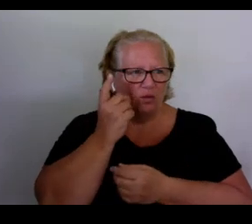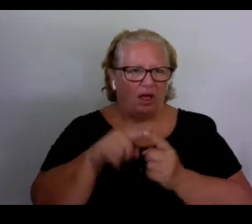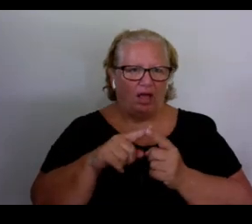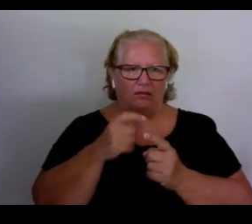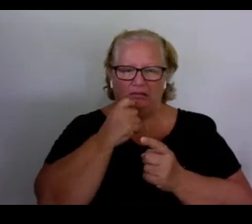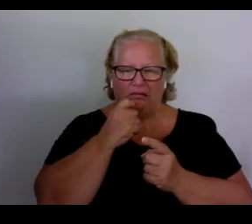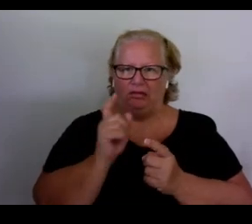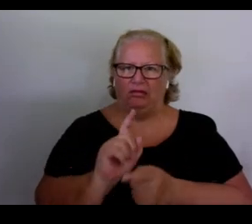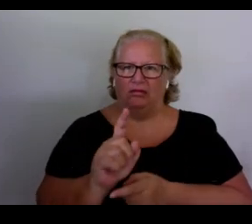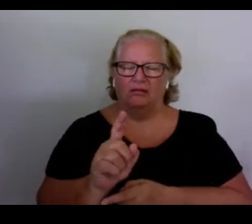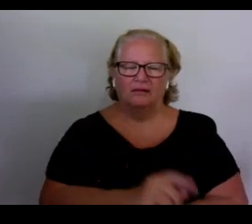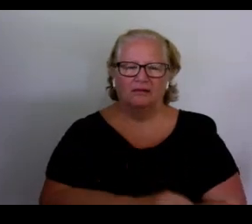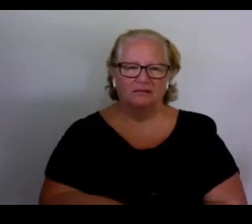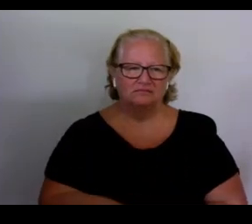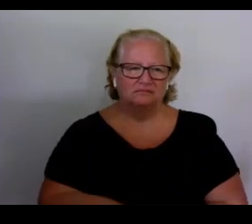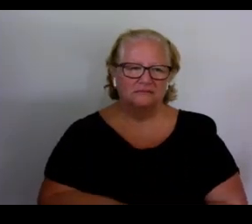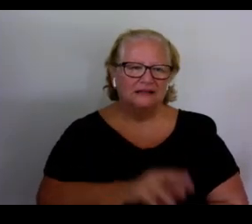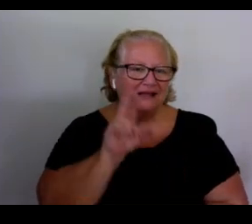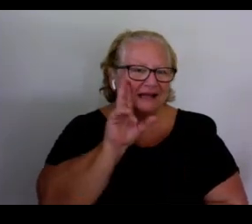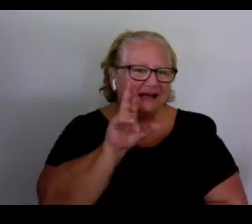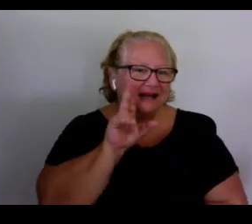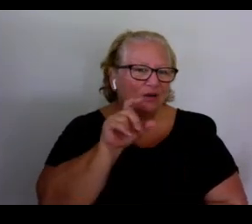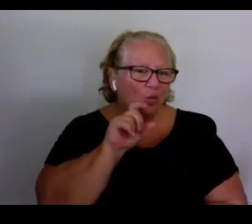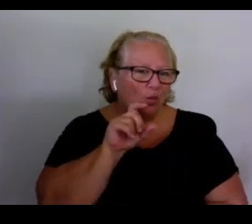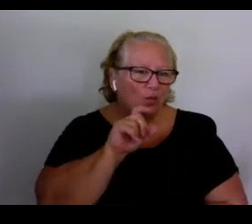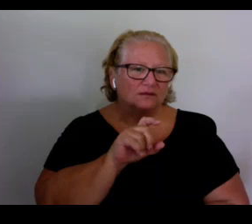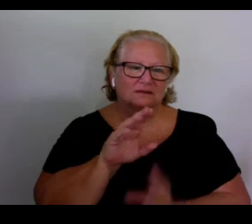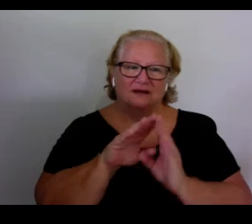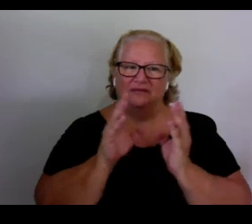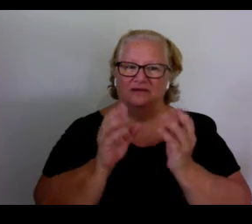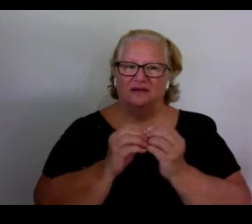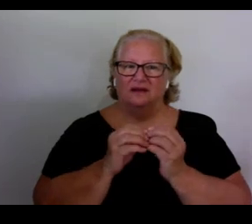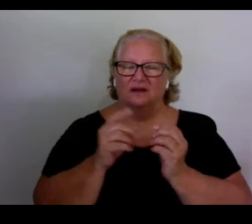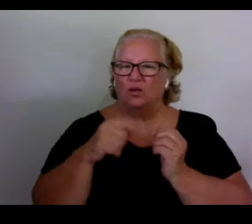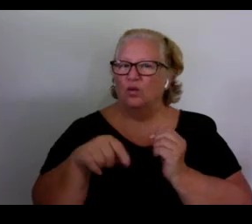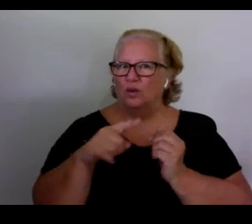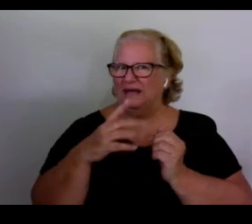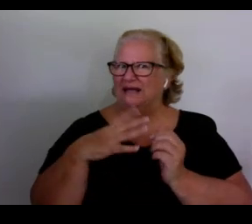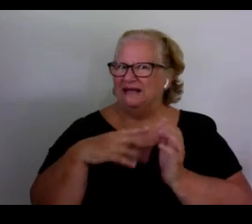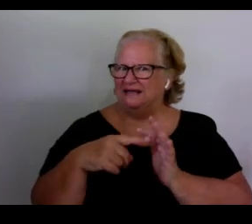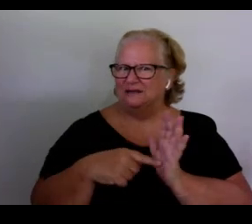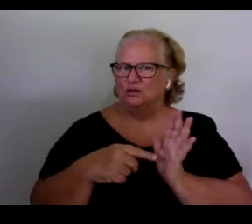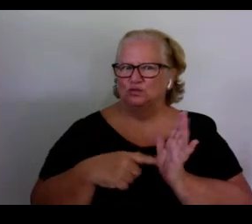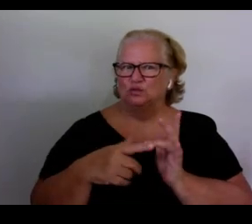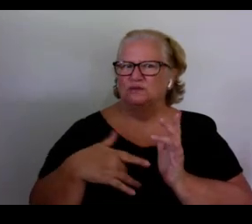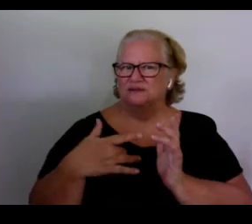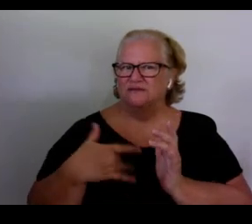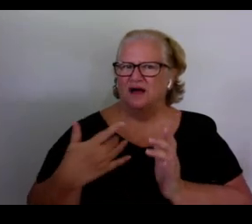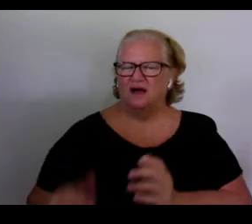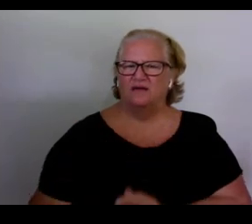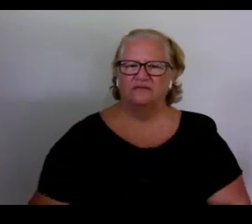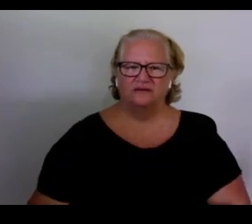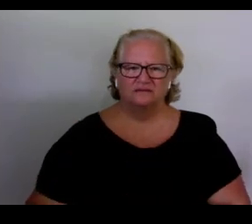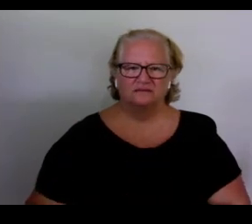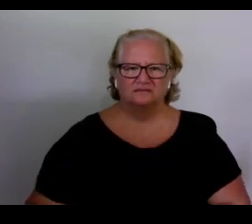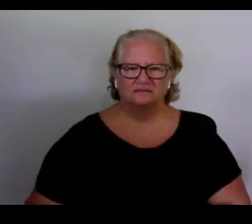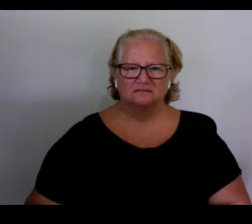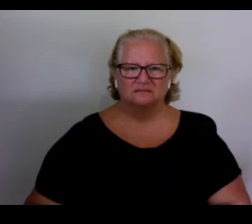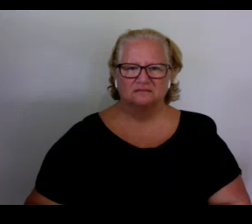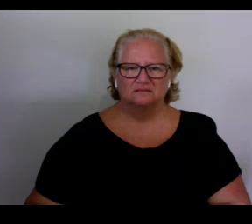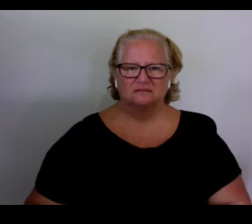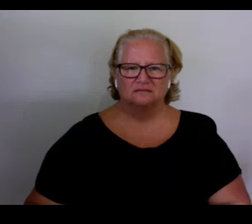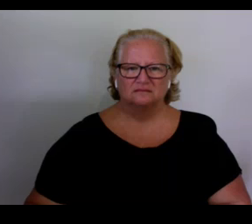our clean water, all of those things we rely on to survive. And so there